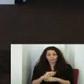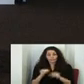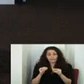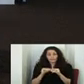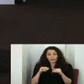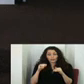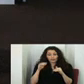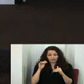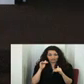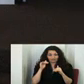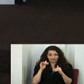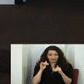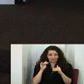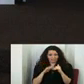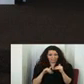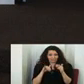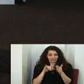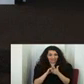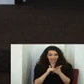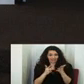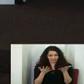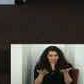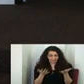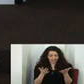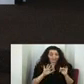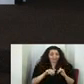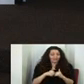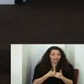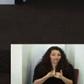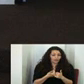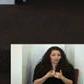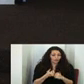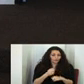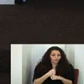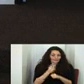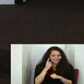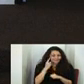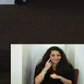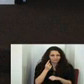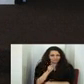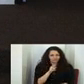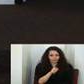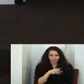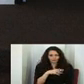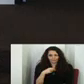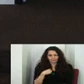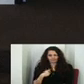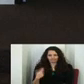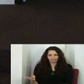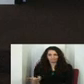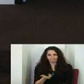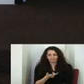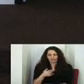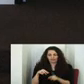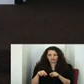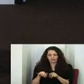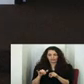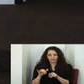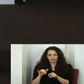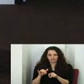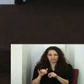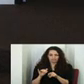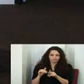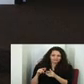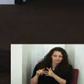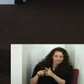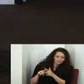that, how do we make sense of you and me? It is in those beginning moments of